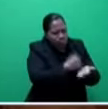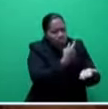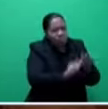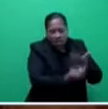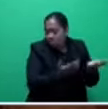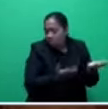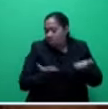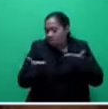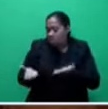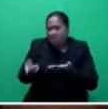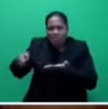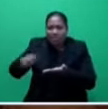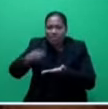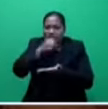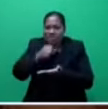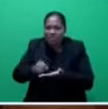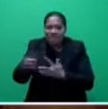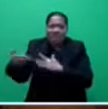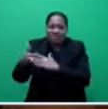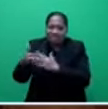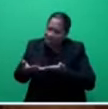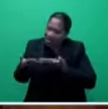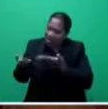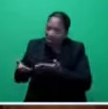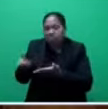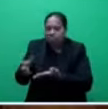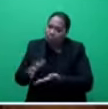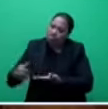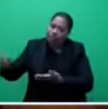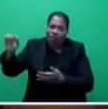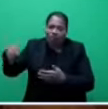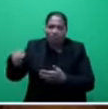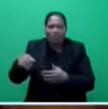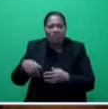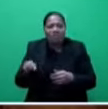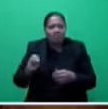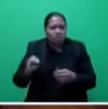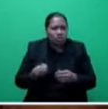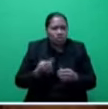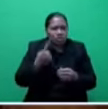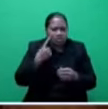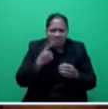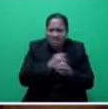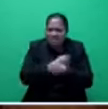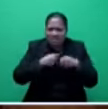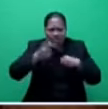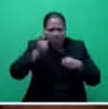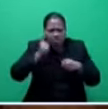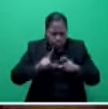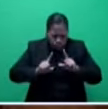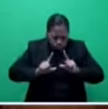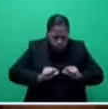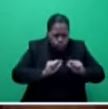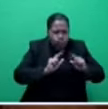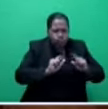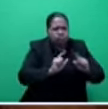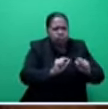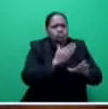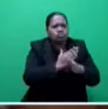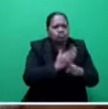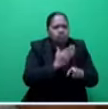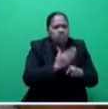son at the jetty. There are numerous stories of how our teachers have gone out of the way to assist our children who continue to remain home during